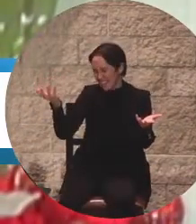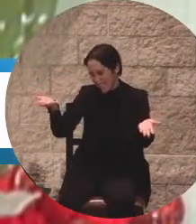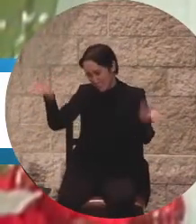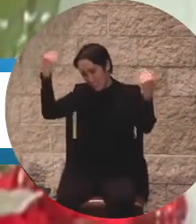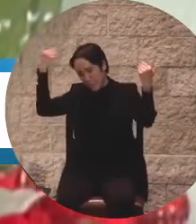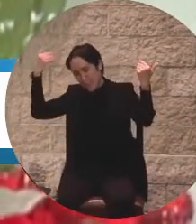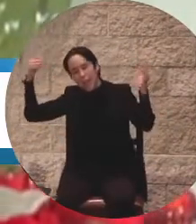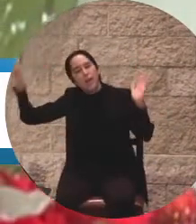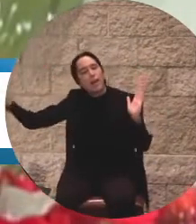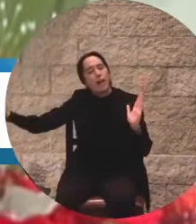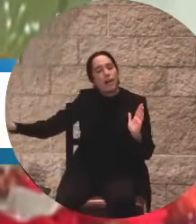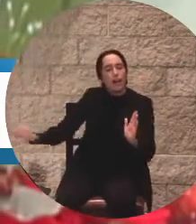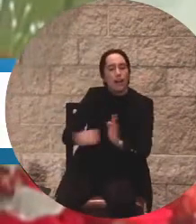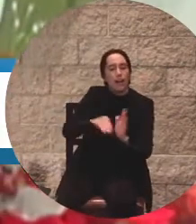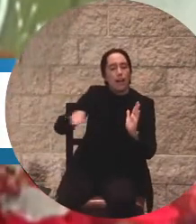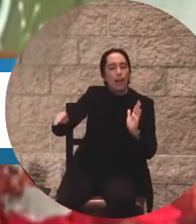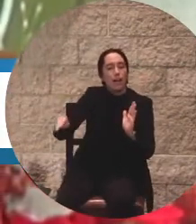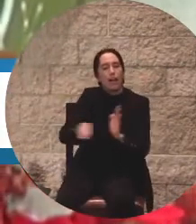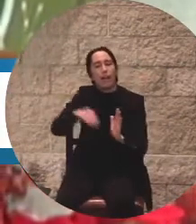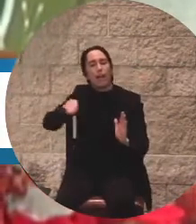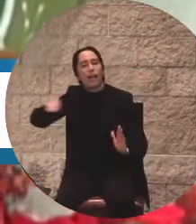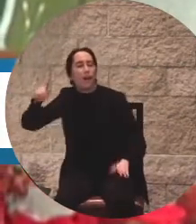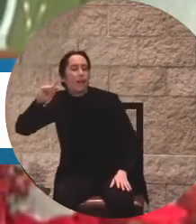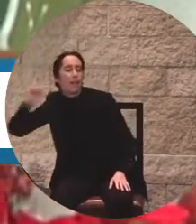hear silver